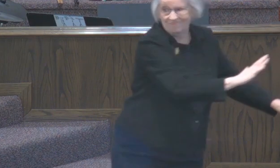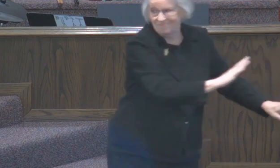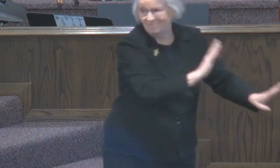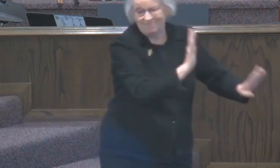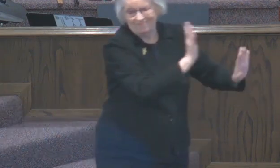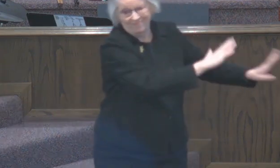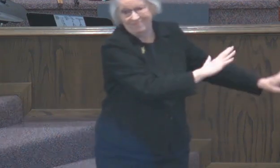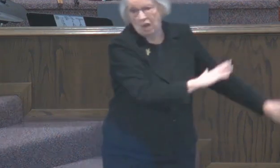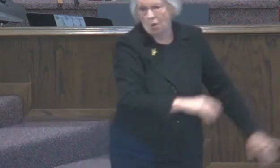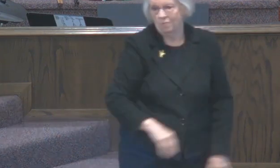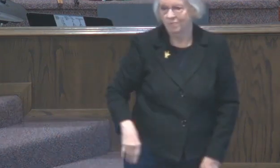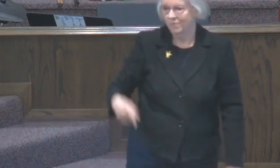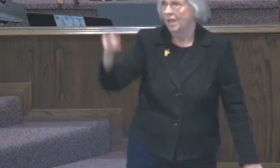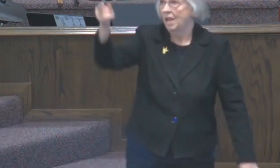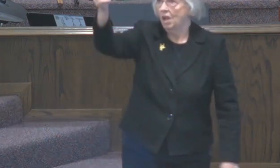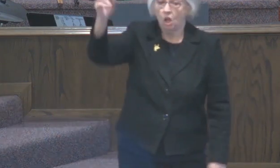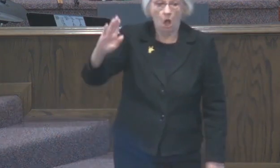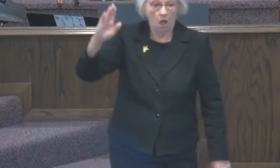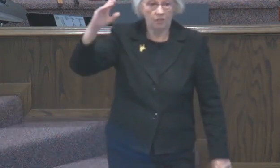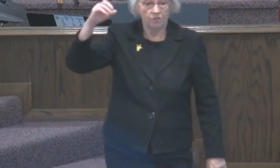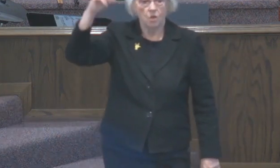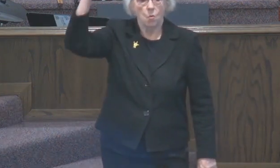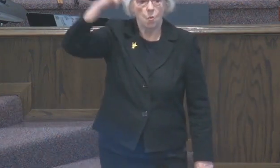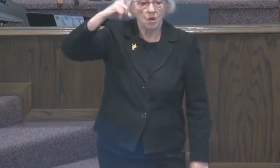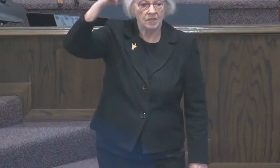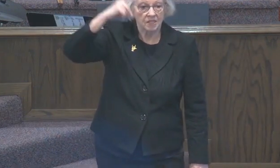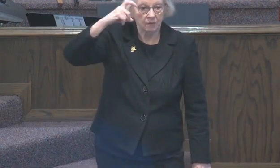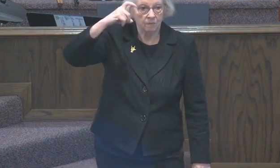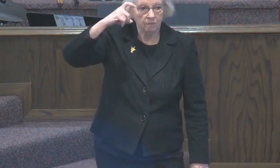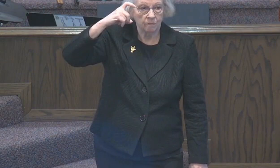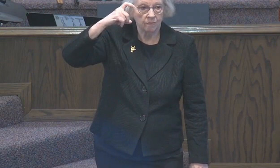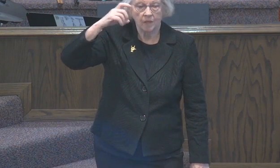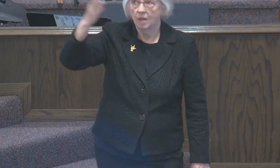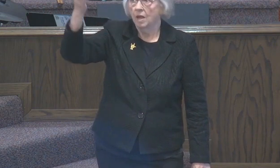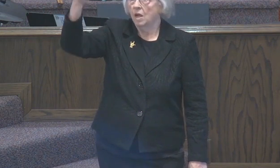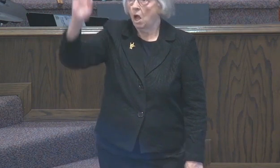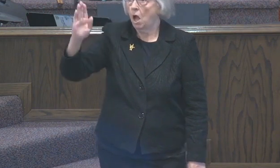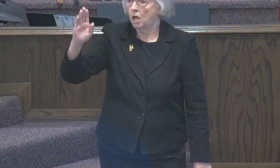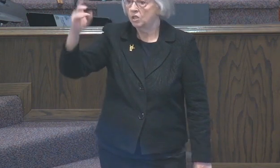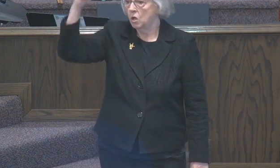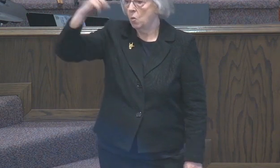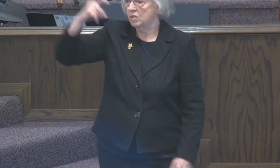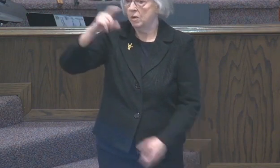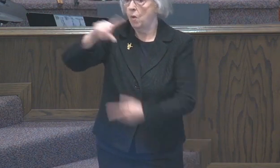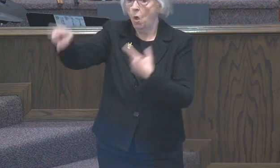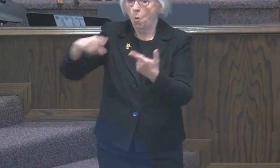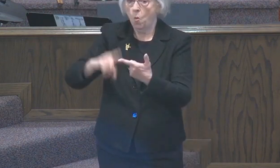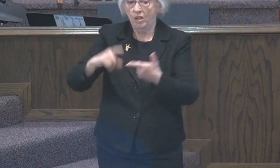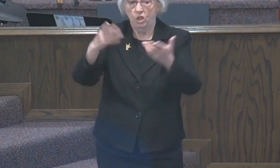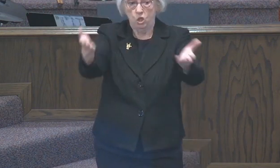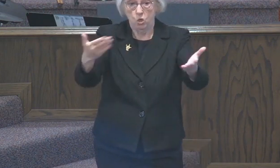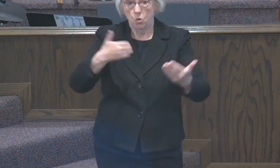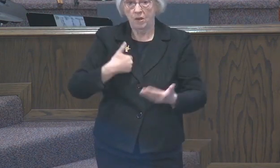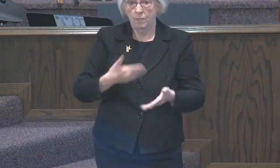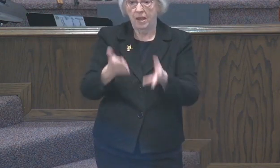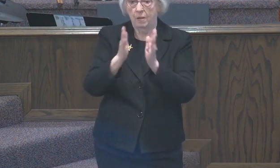to Jerusalem and rebuild the wall. But in order to go back to Jerusalem and rebuild the wall, he had to get permission from the king to